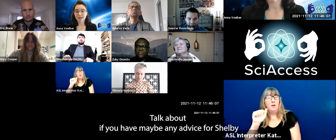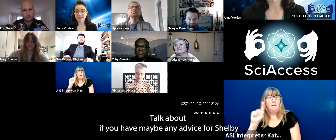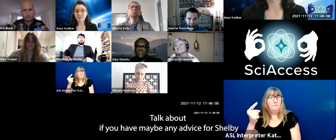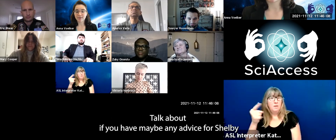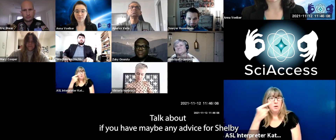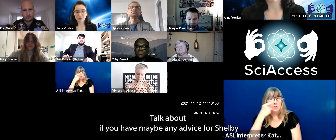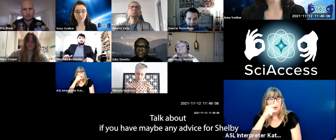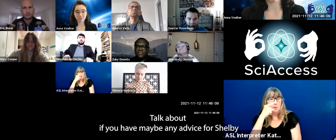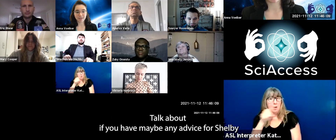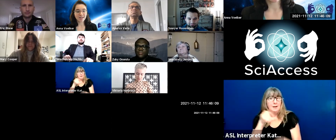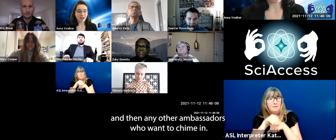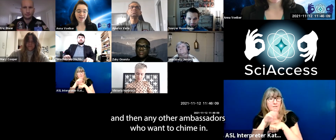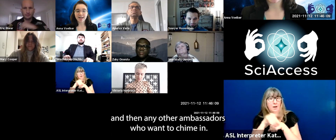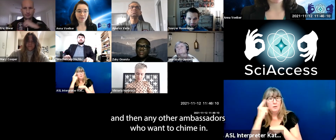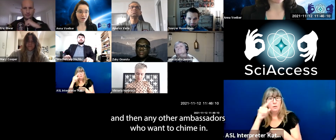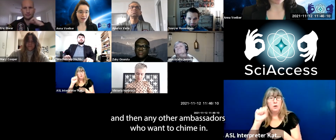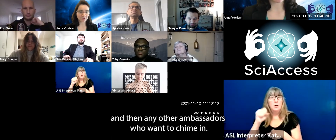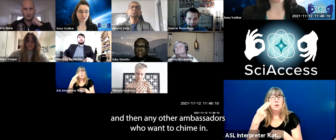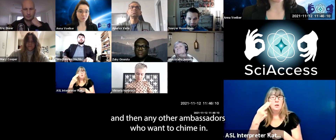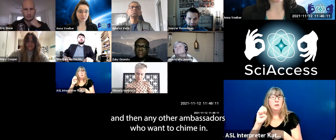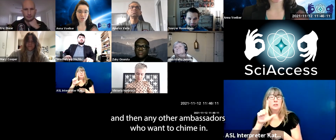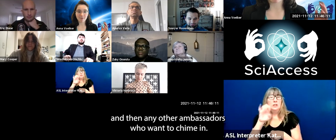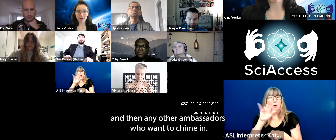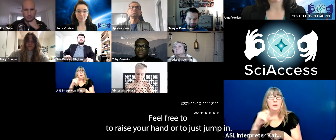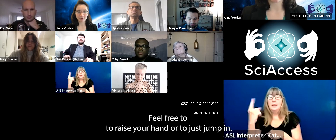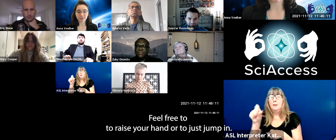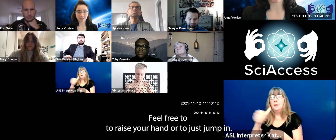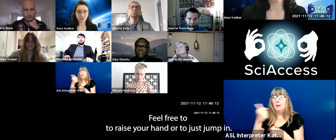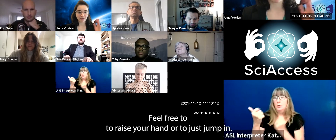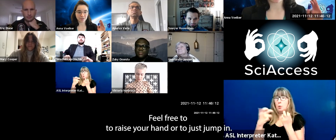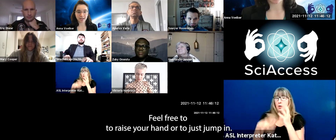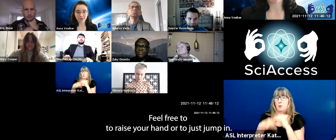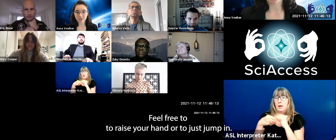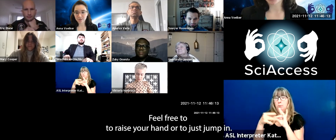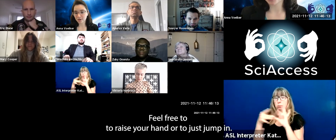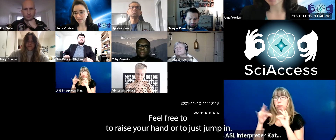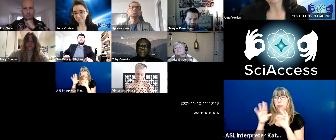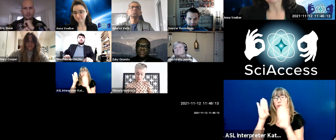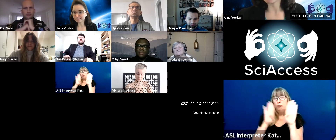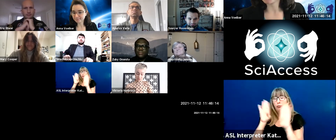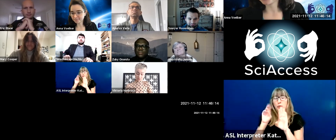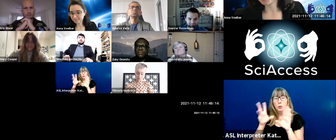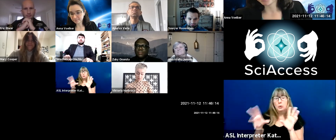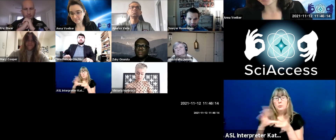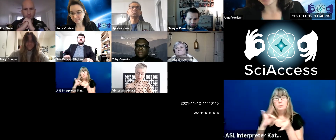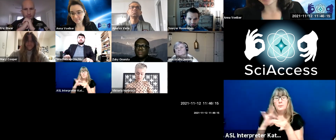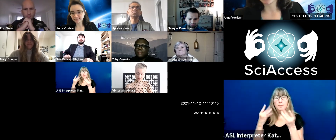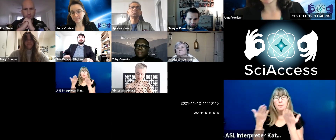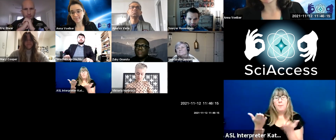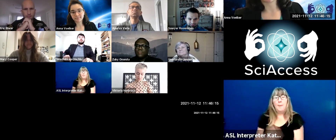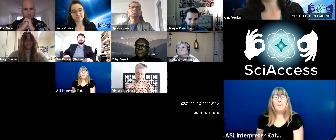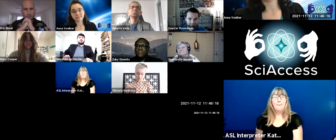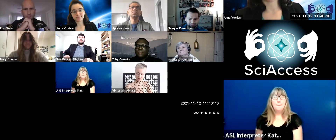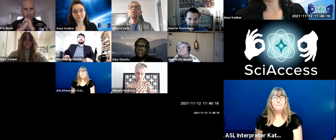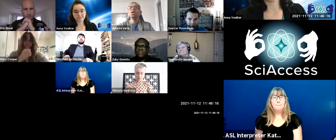have maybe any advice for Shelby, and then any other ambassadors who want to chime in, feel free to raise your hand or to just jump in.